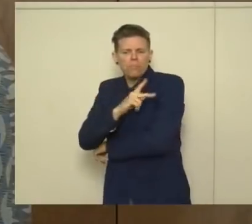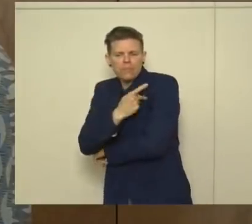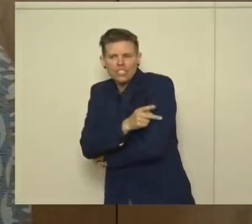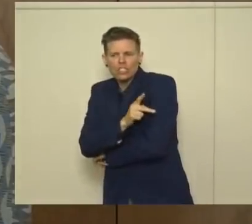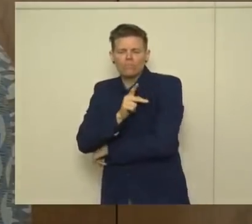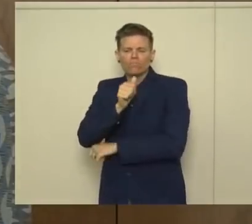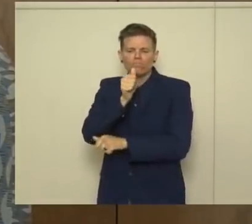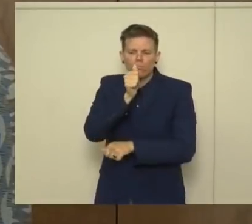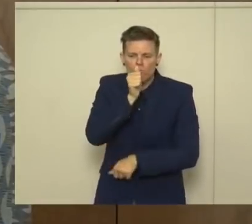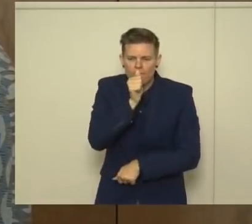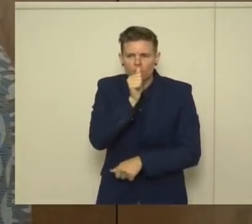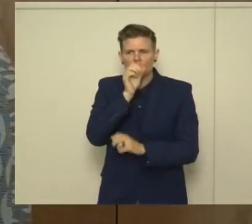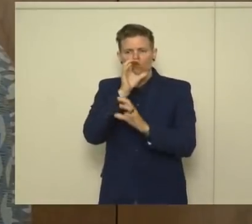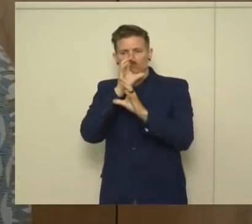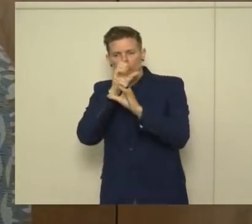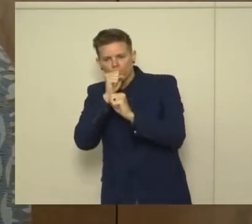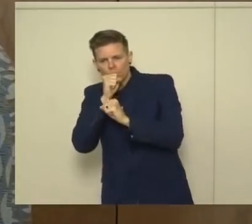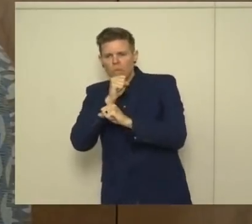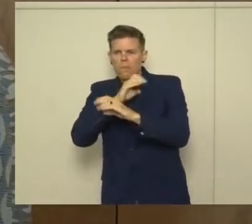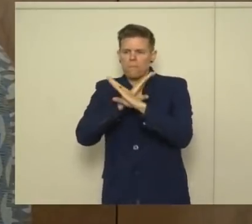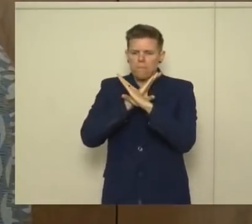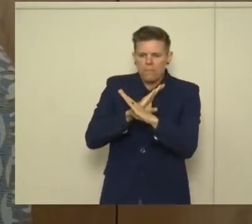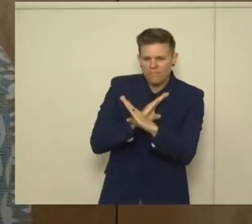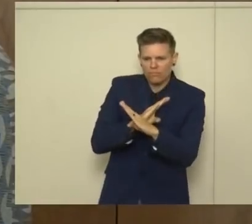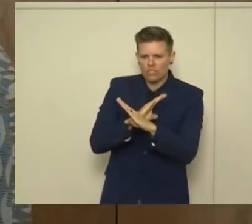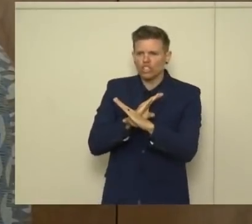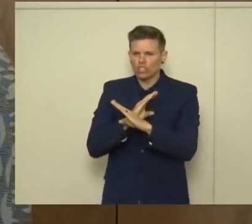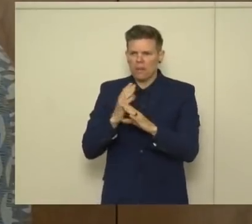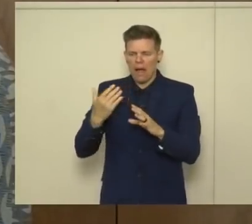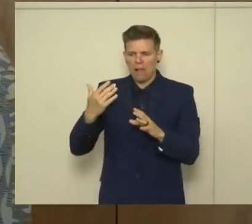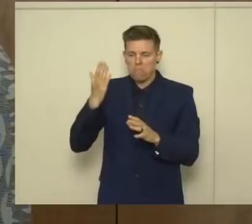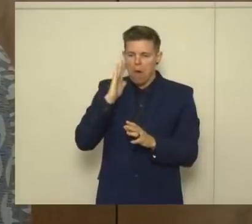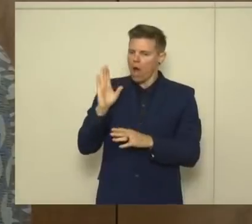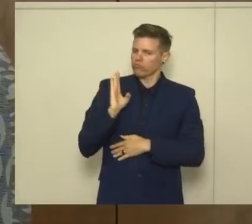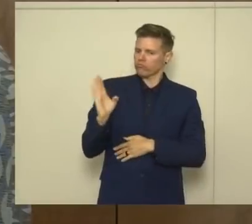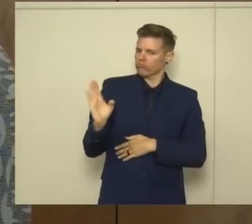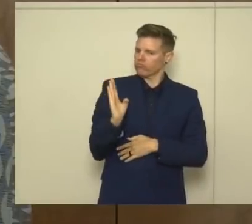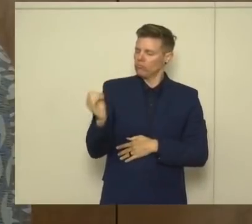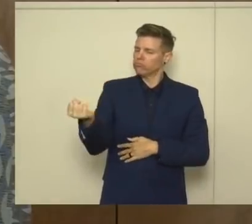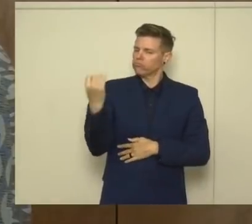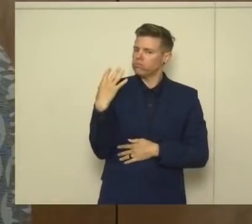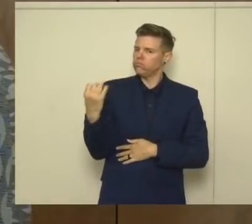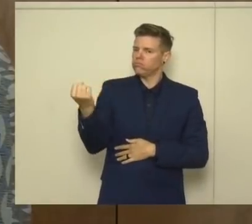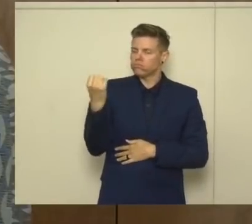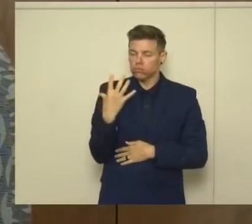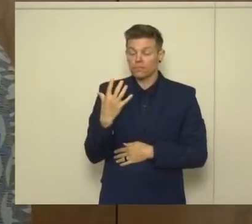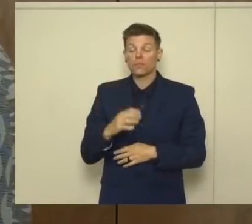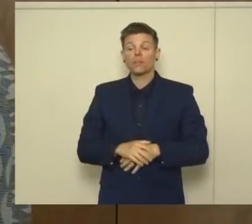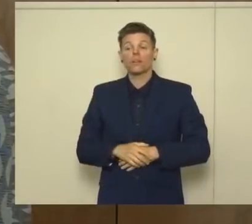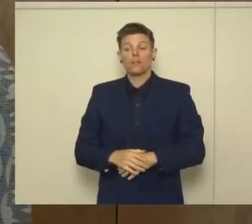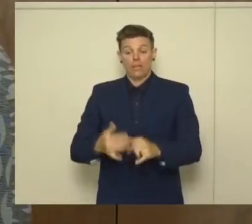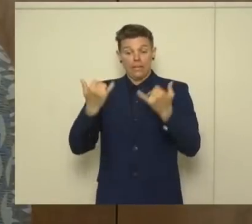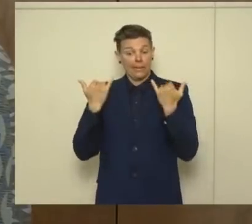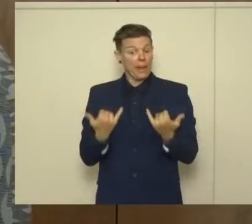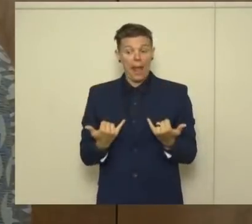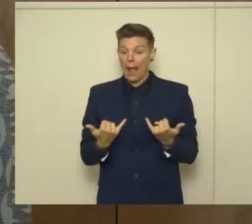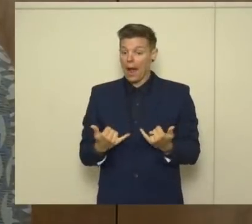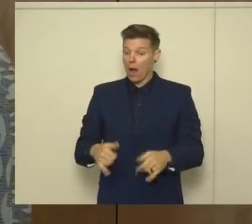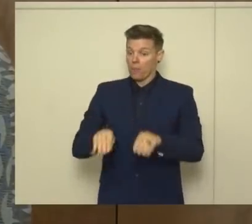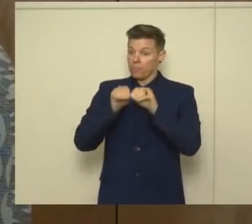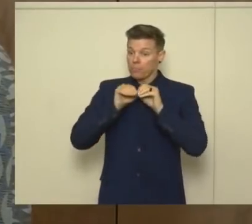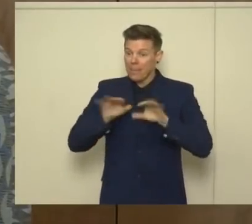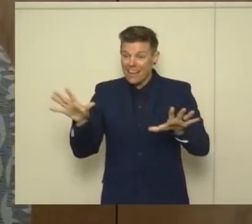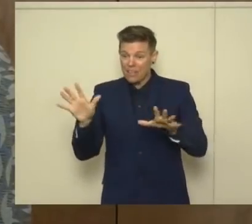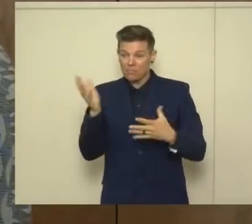but also to make sure that we know what's going on in terms of infectious disease. In the pandemic, where you could get 400 of those in